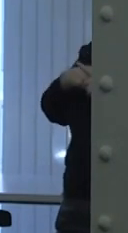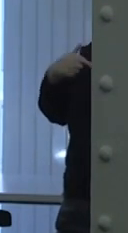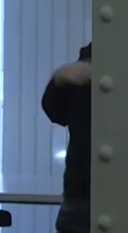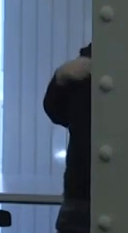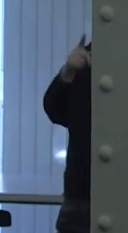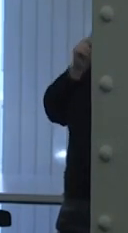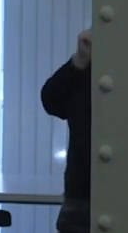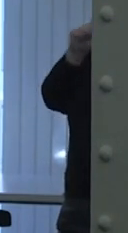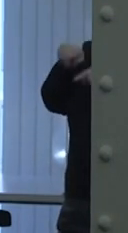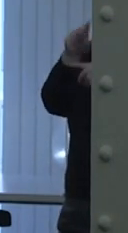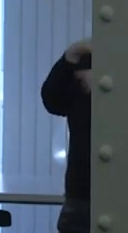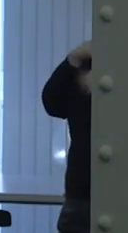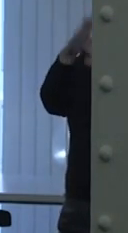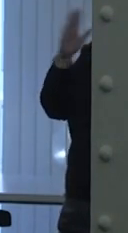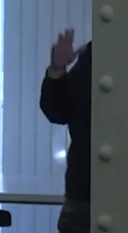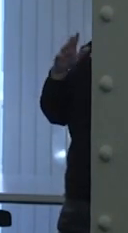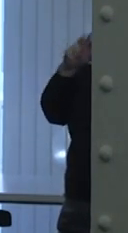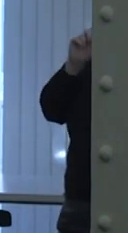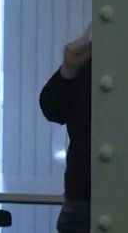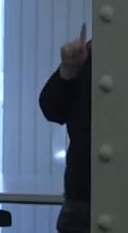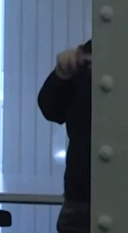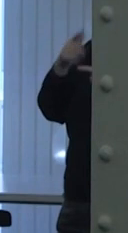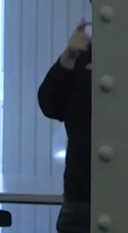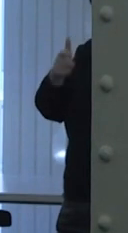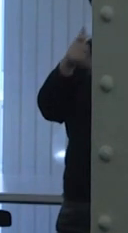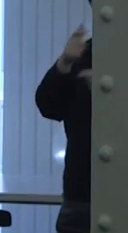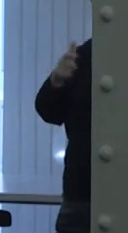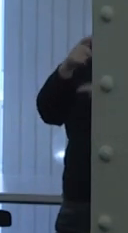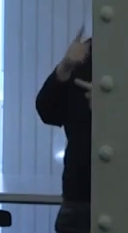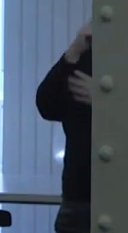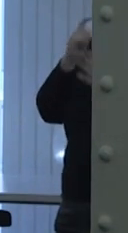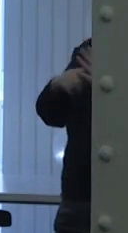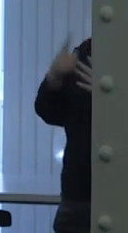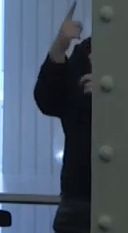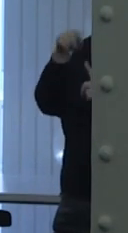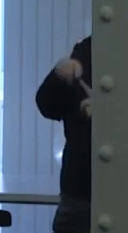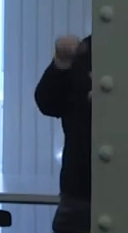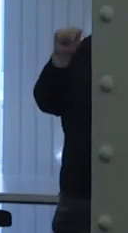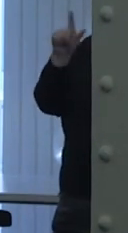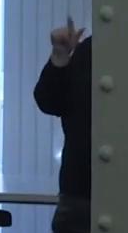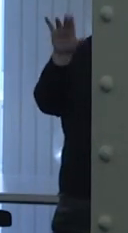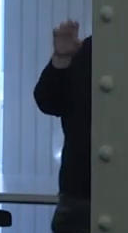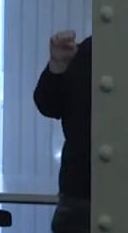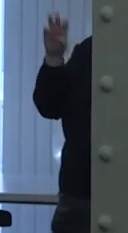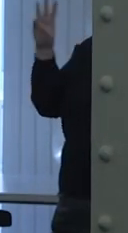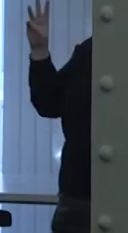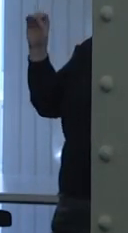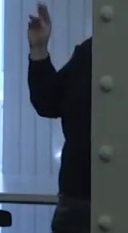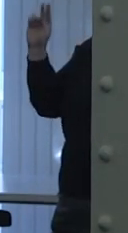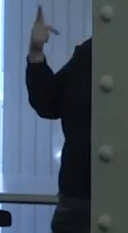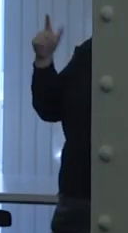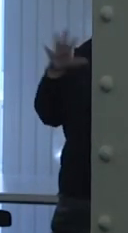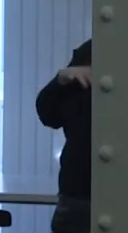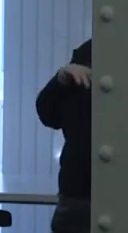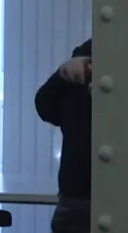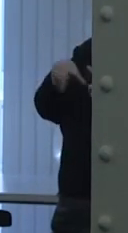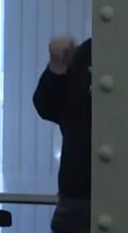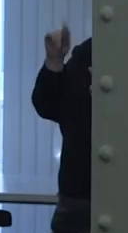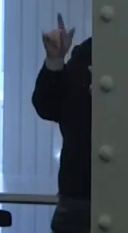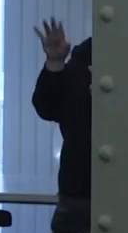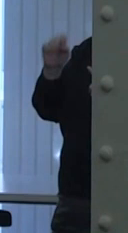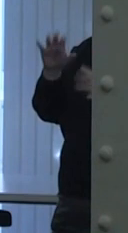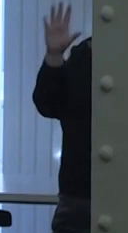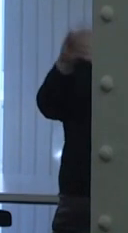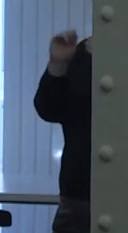of 200 videos was a video by Alice Wong. And in the video, Alice talked